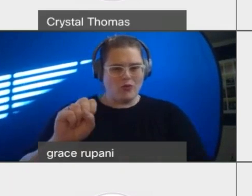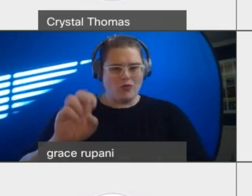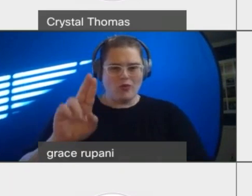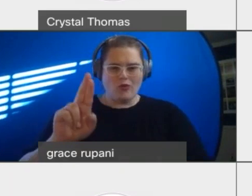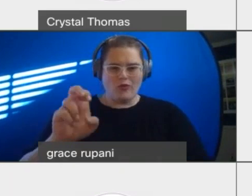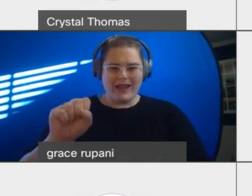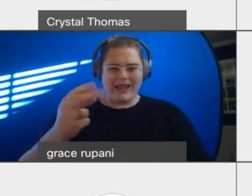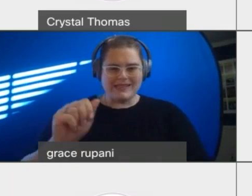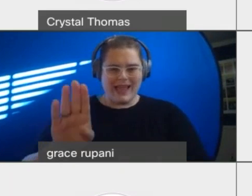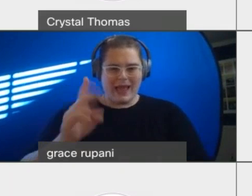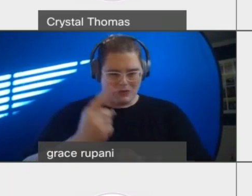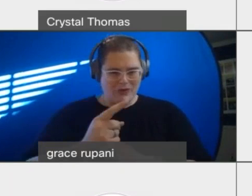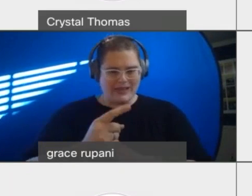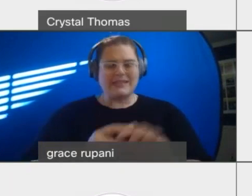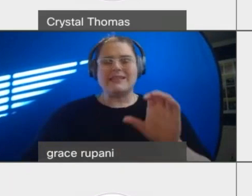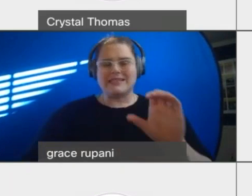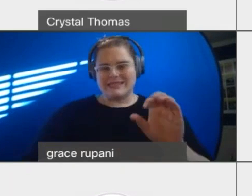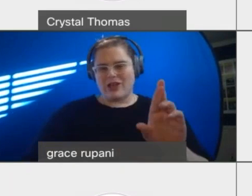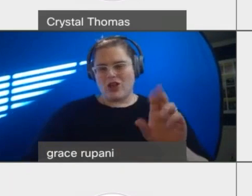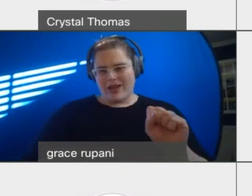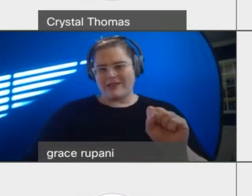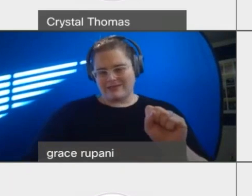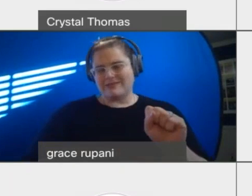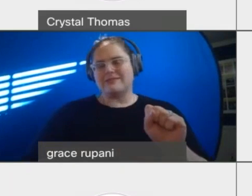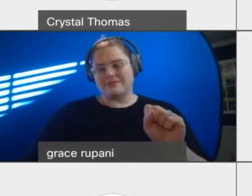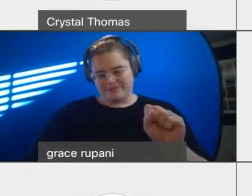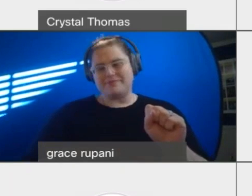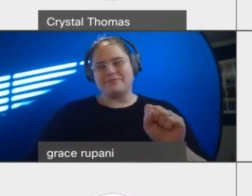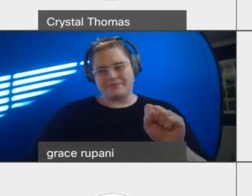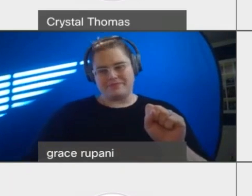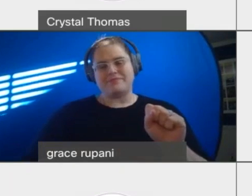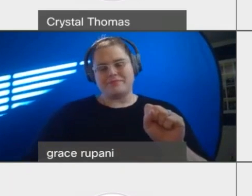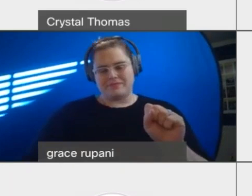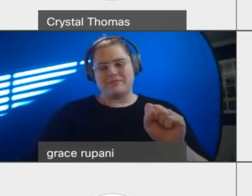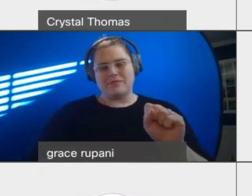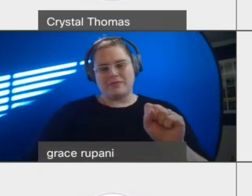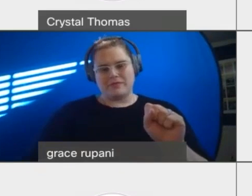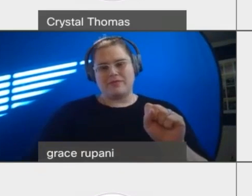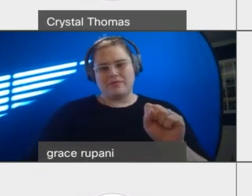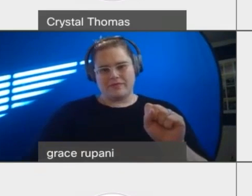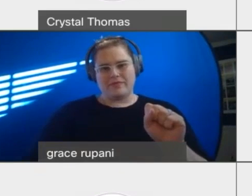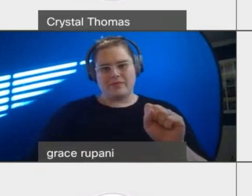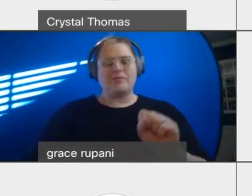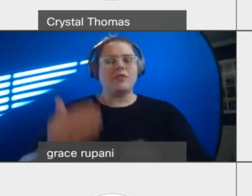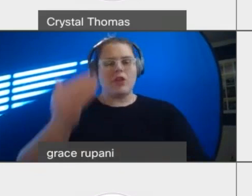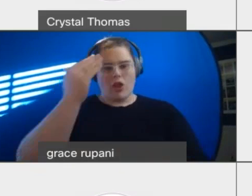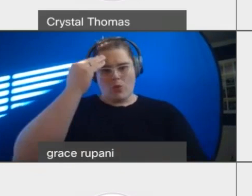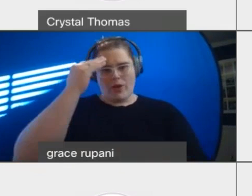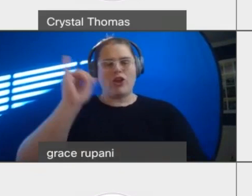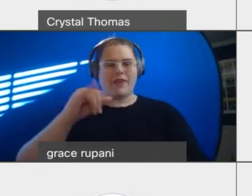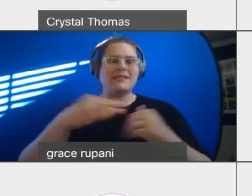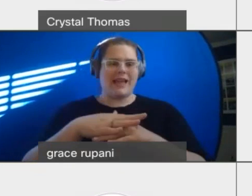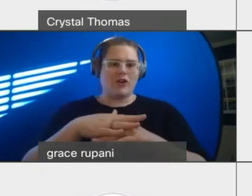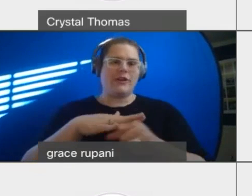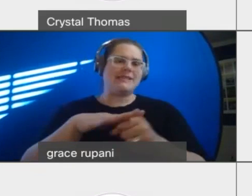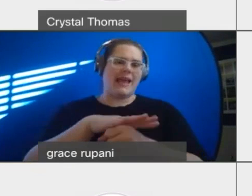the CRS, they are aware that there are congregate settings and also staff that are